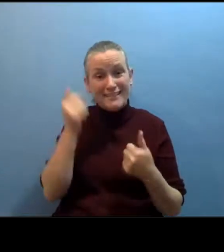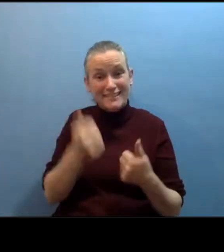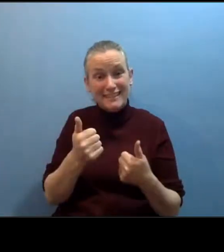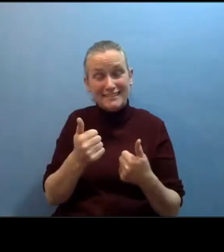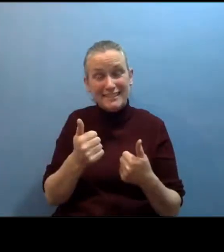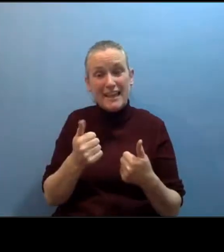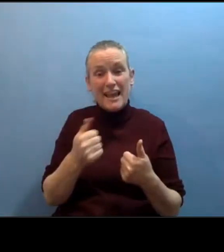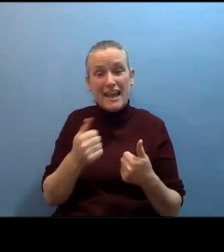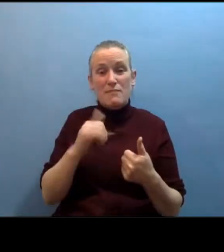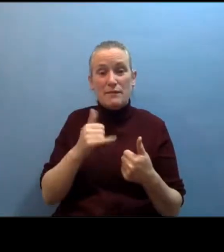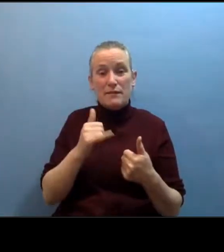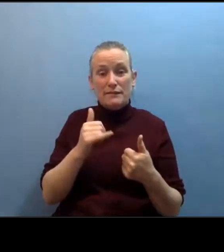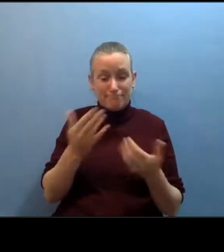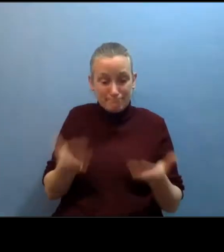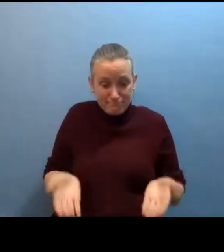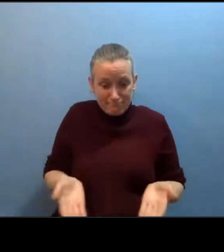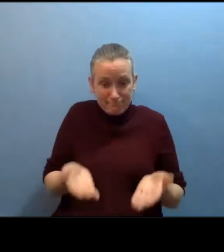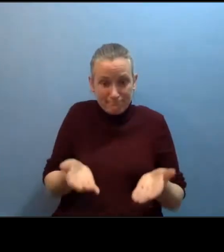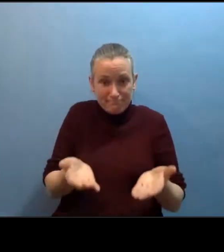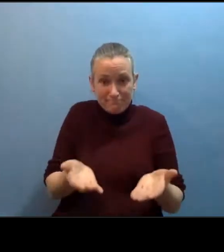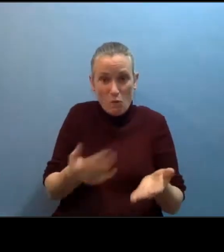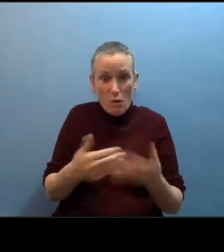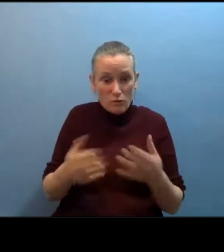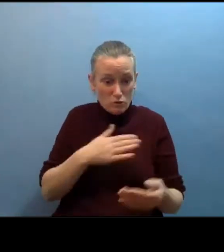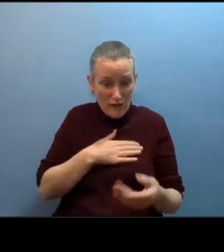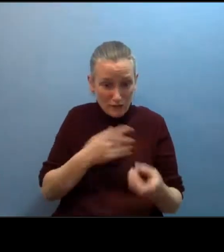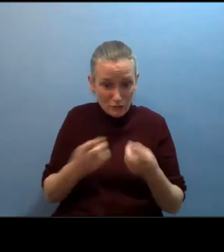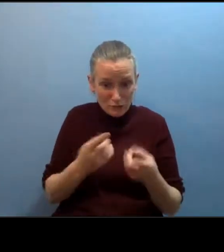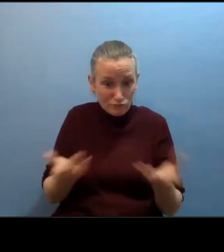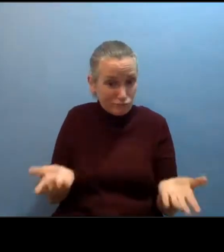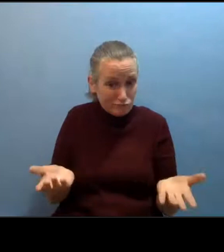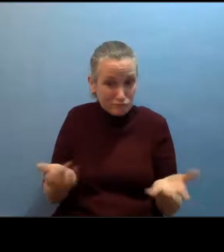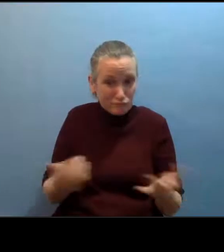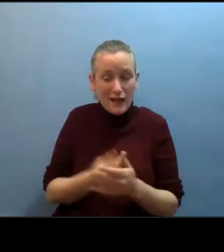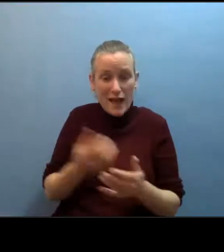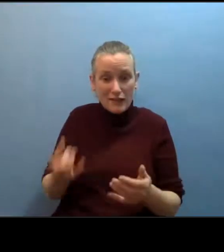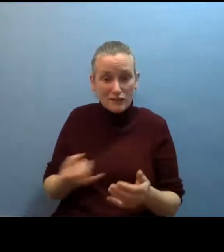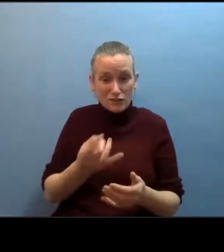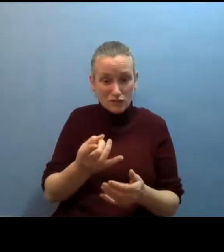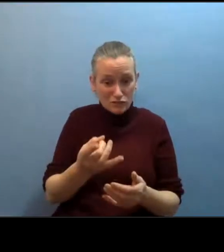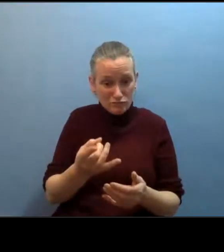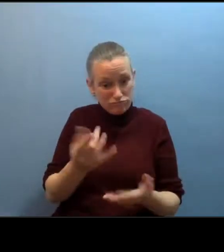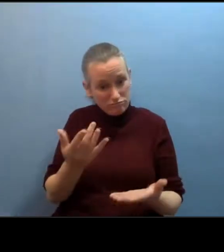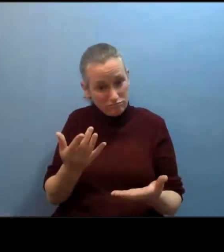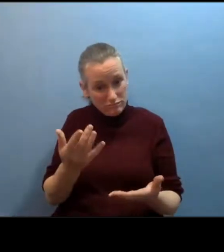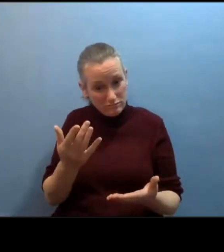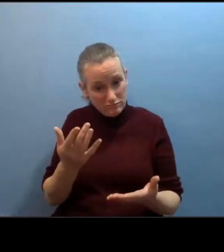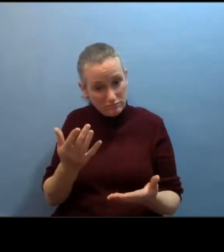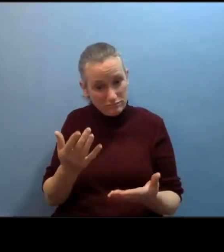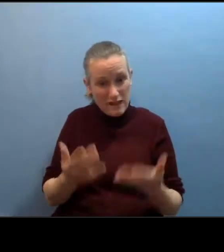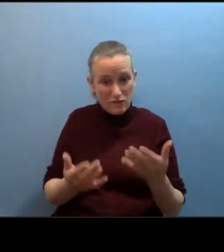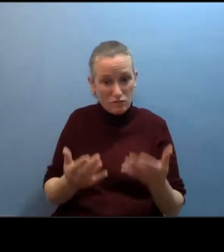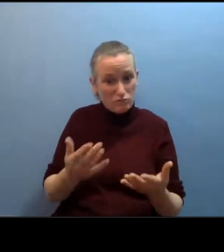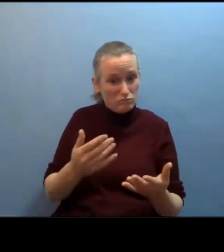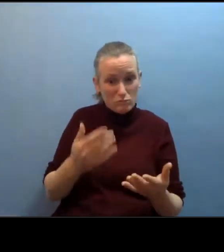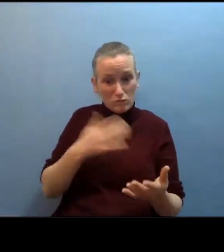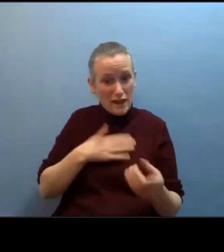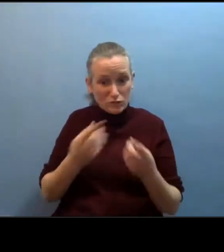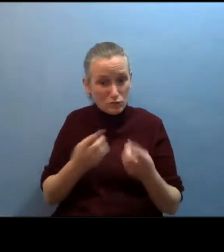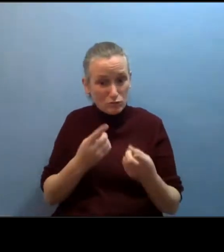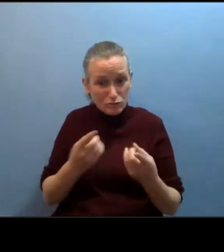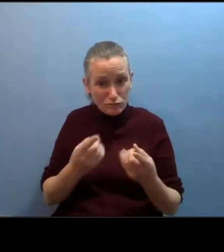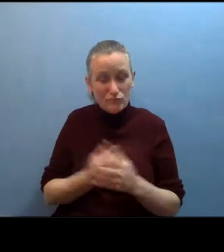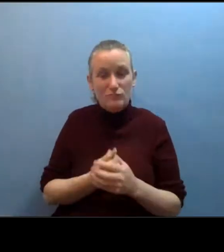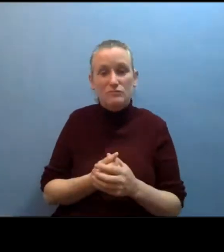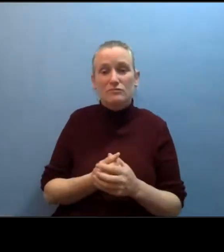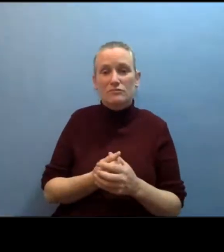her the ball. You know, what would you like to do about this? Ask her how she might like to approach it. You know, pointing out where